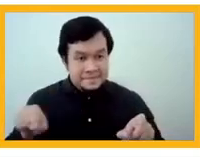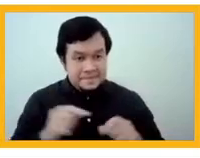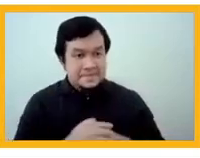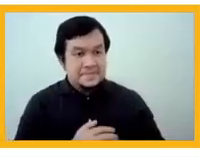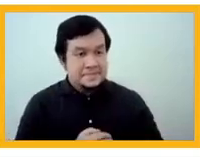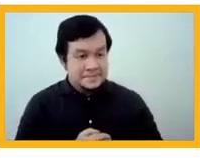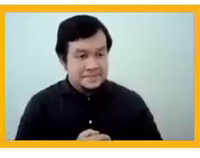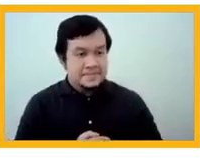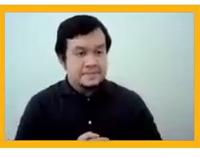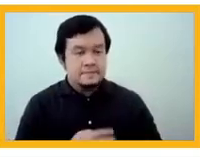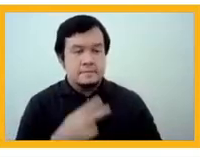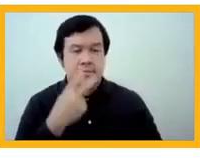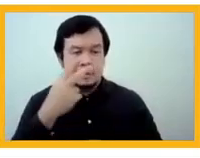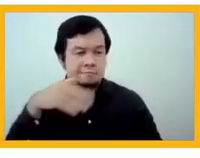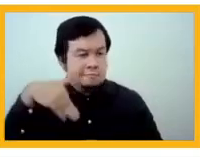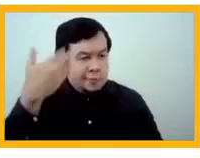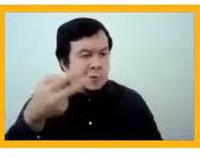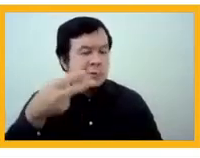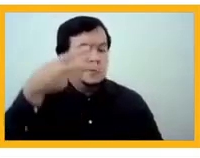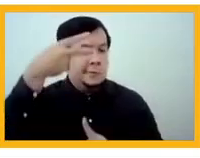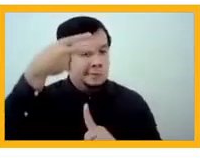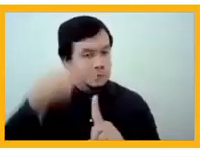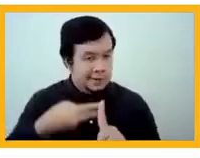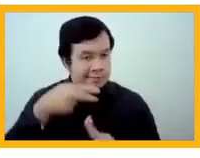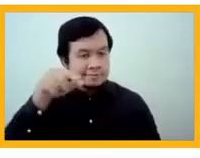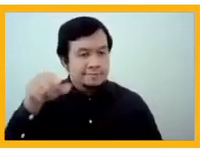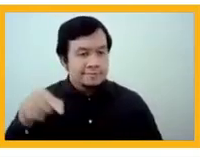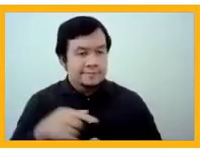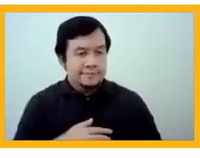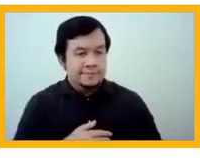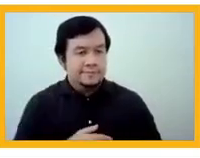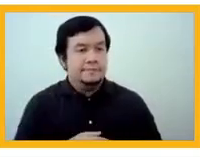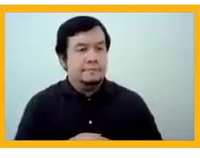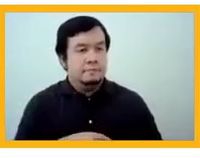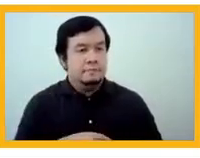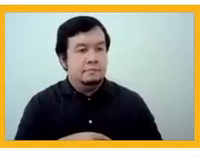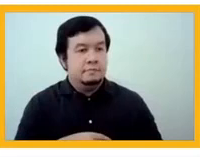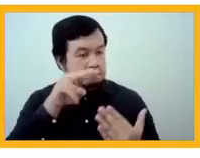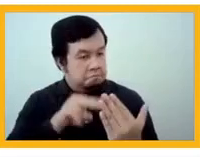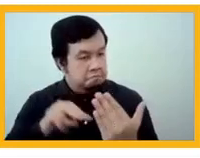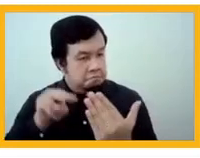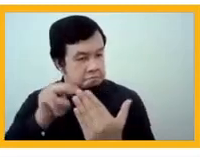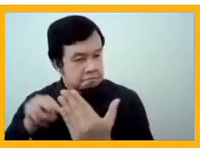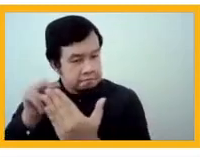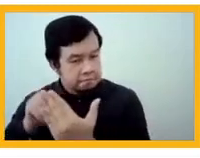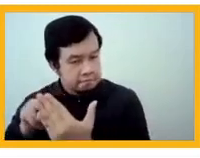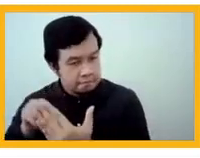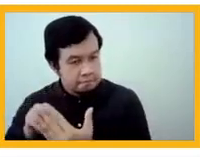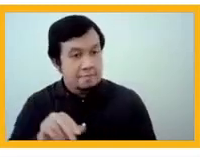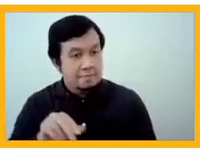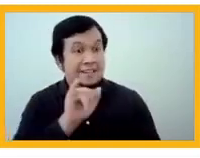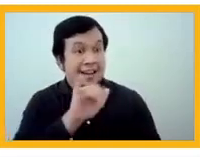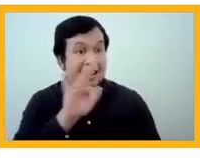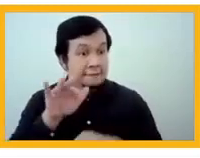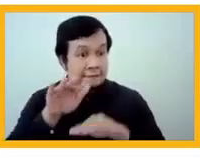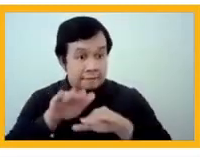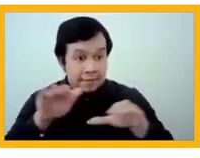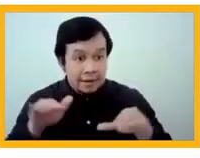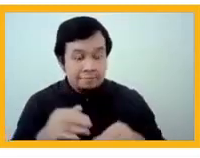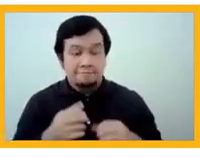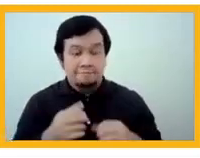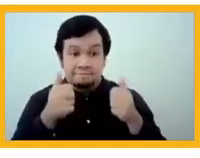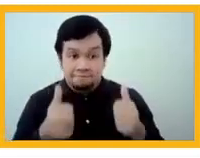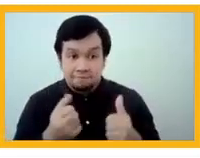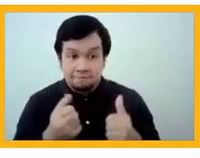test was done. And again, if the kids were actually at the same level, right, you should see them on the 45 degree line. So the x-axis x-axis is the